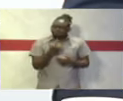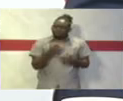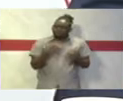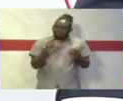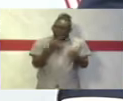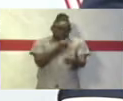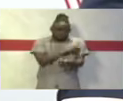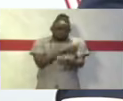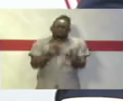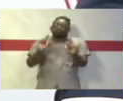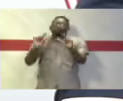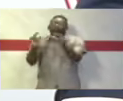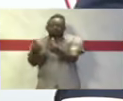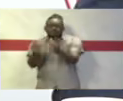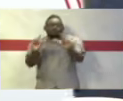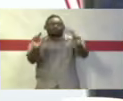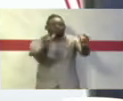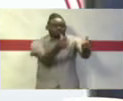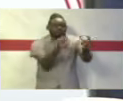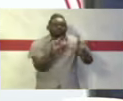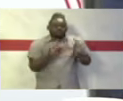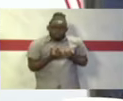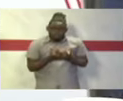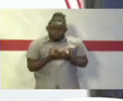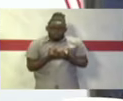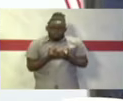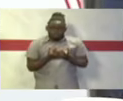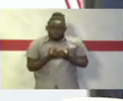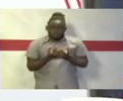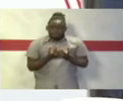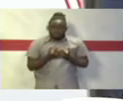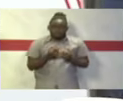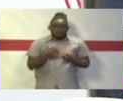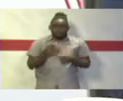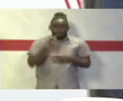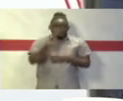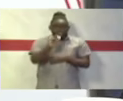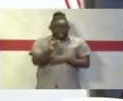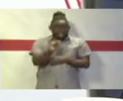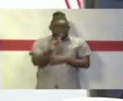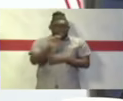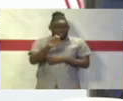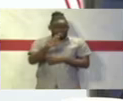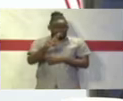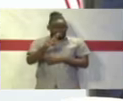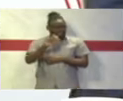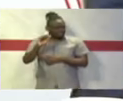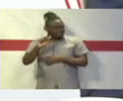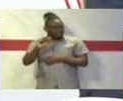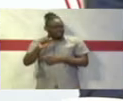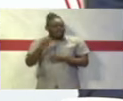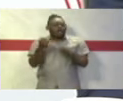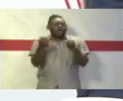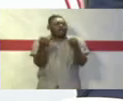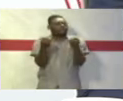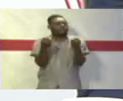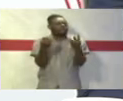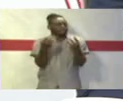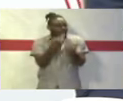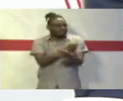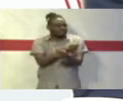The total vaccination doses that the NCRHA have administered to date are